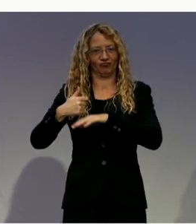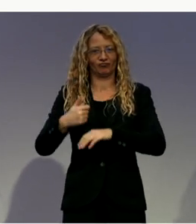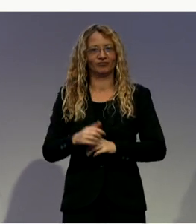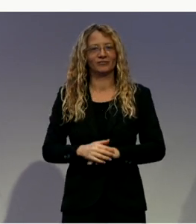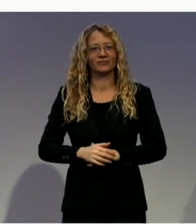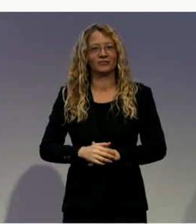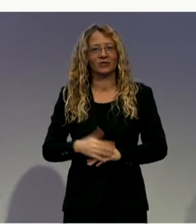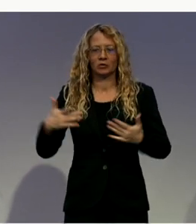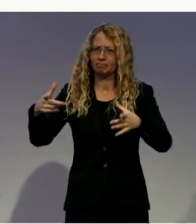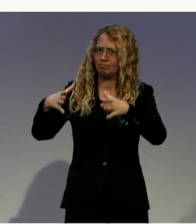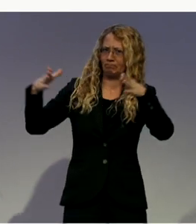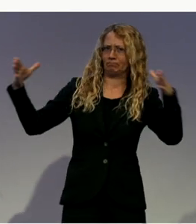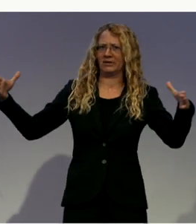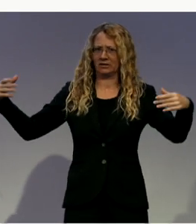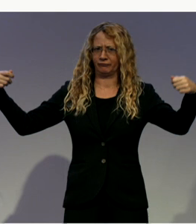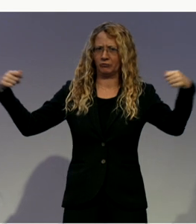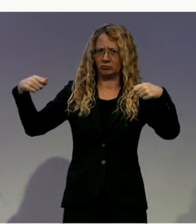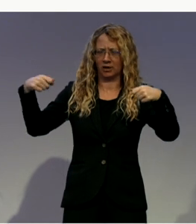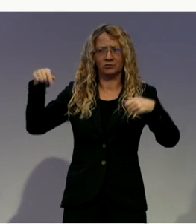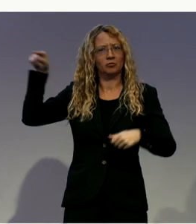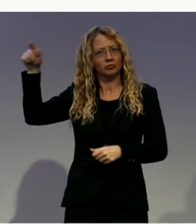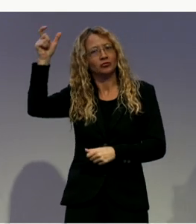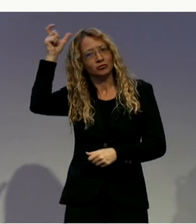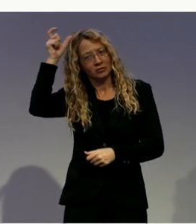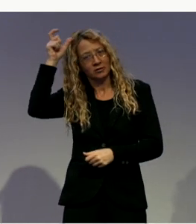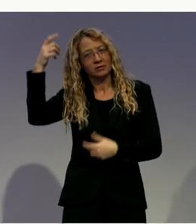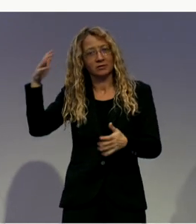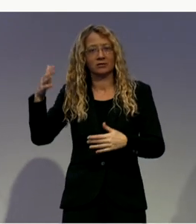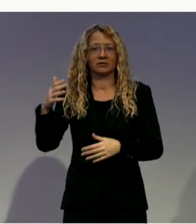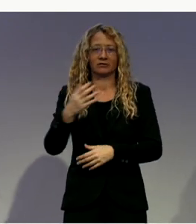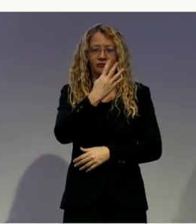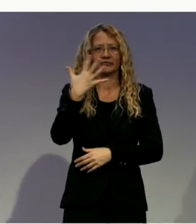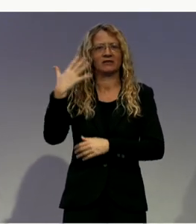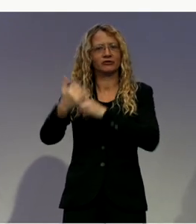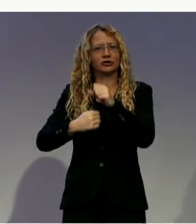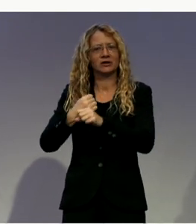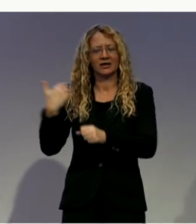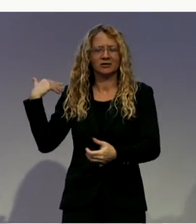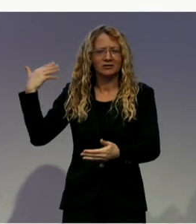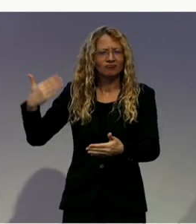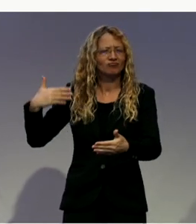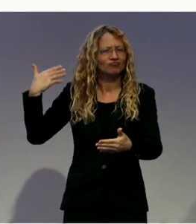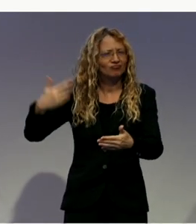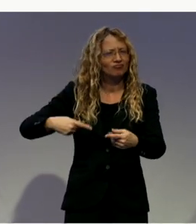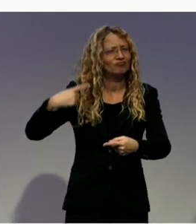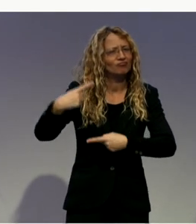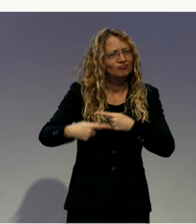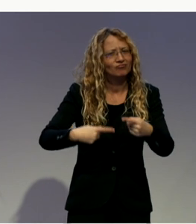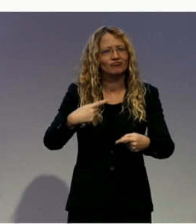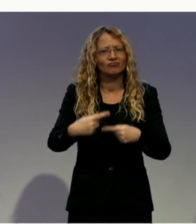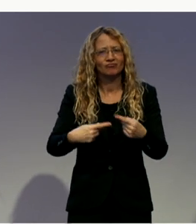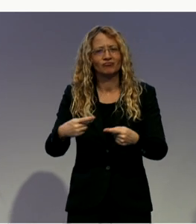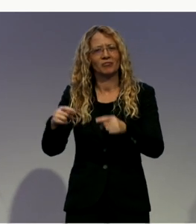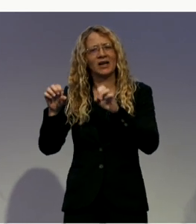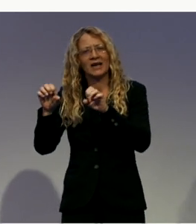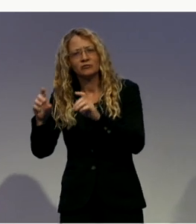45 years, we're working for the social development in Turkey. Education, social change,